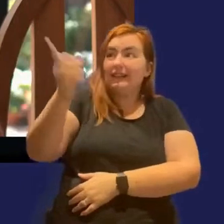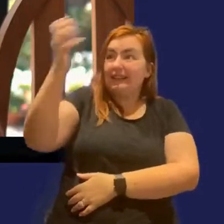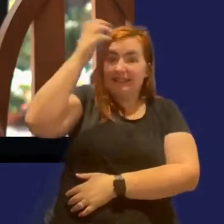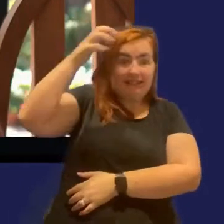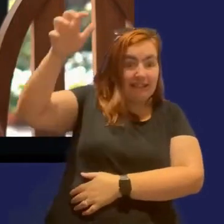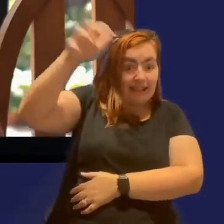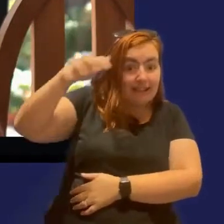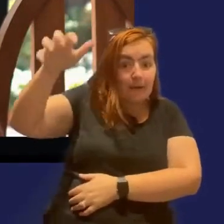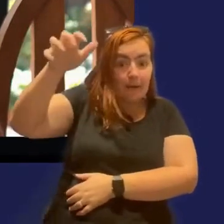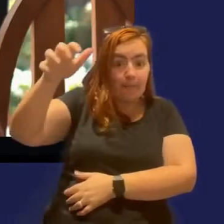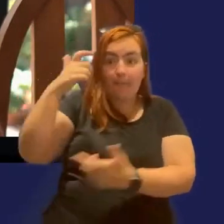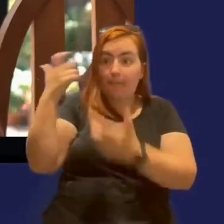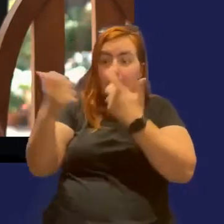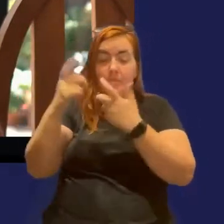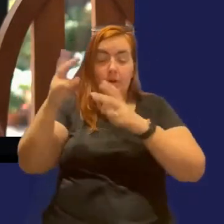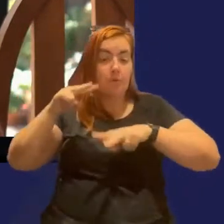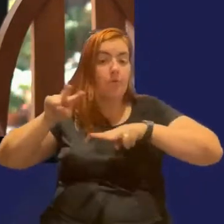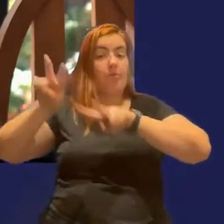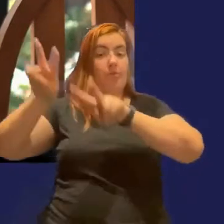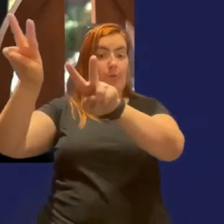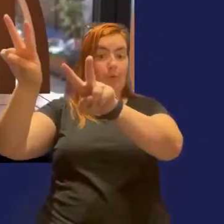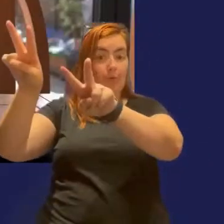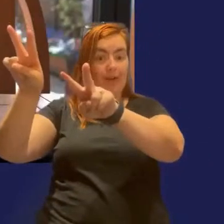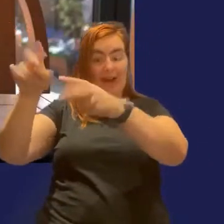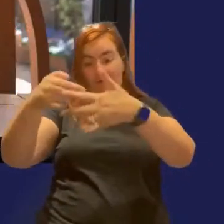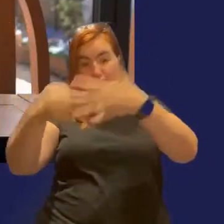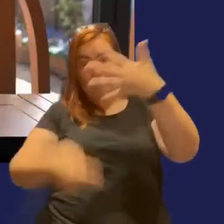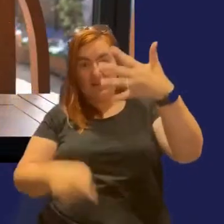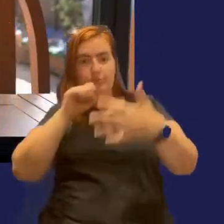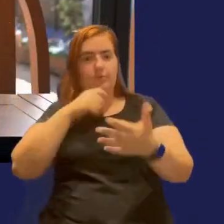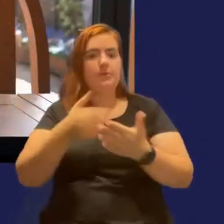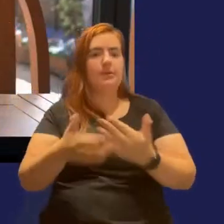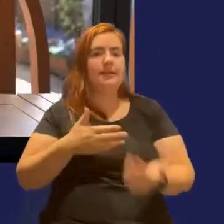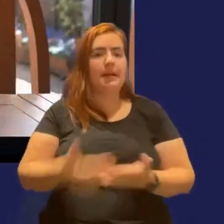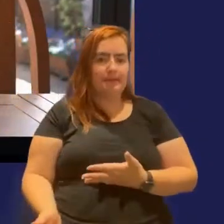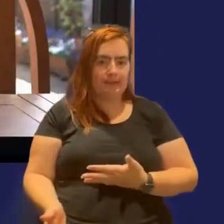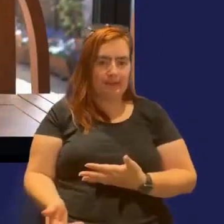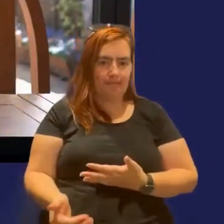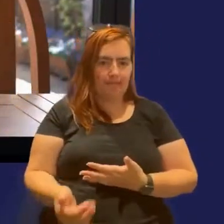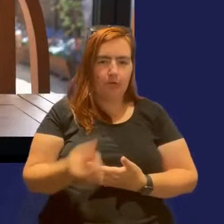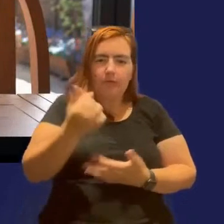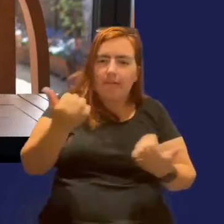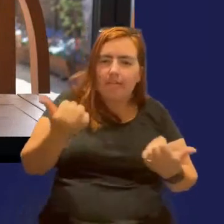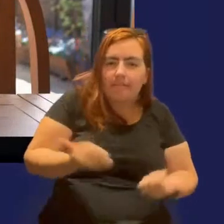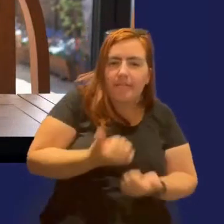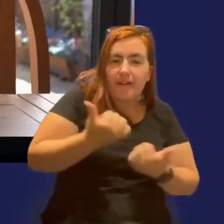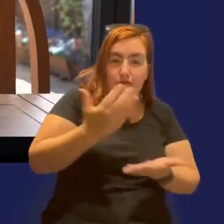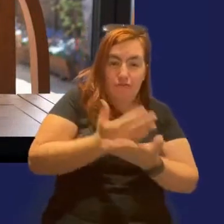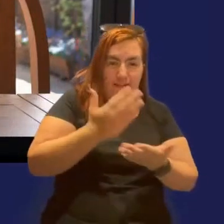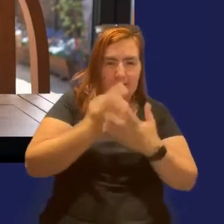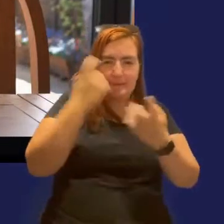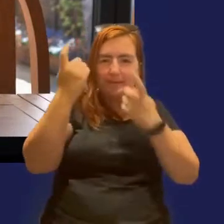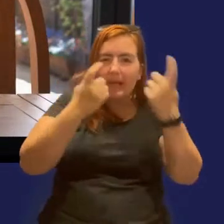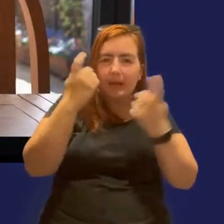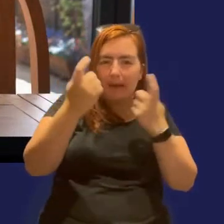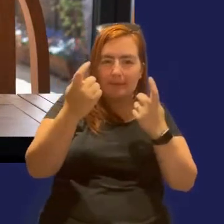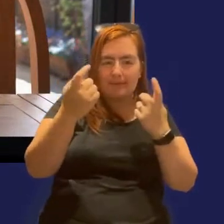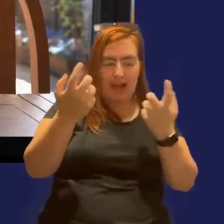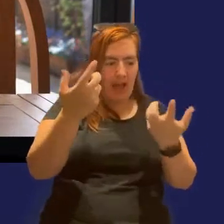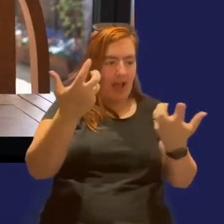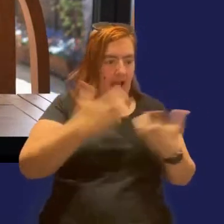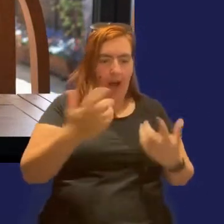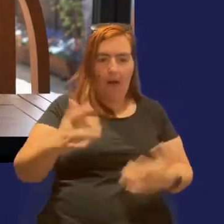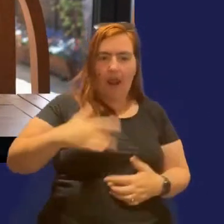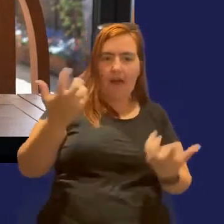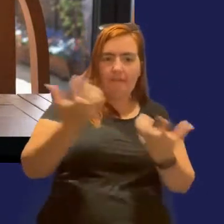and he will sort out the rest. So as we close, let's think of how we can flag that message in our